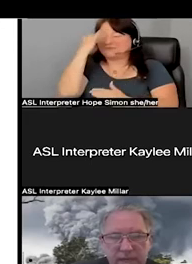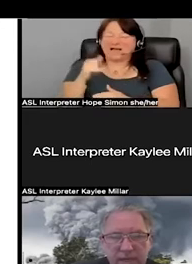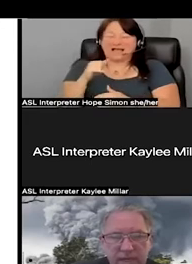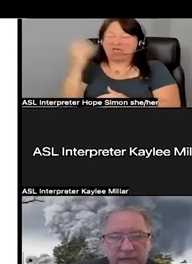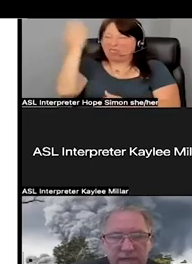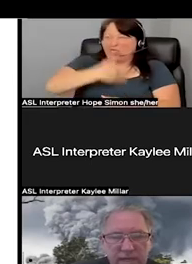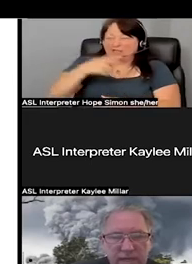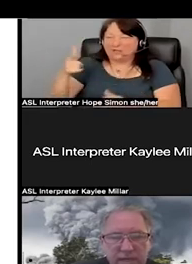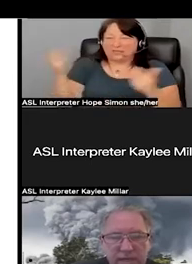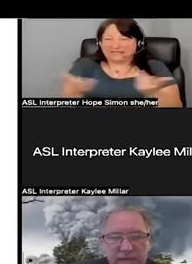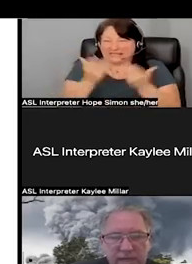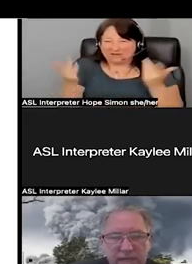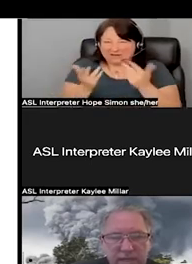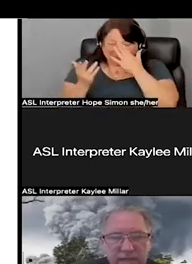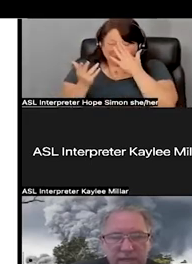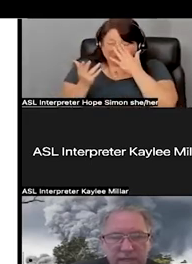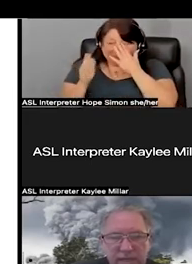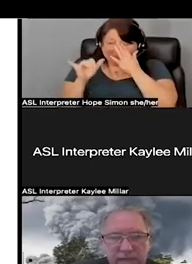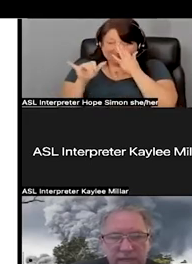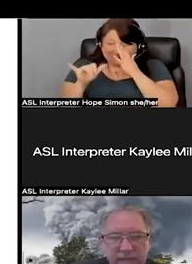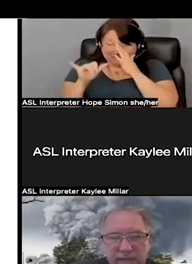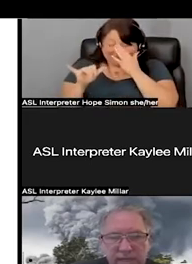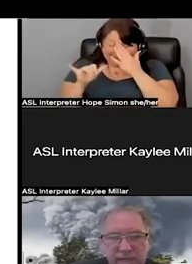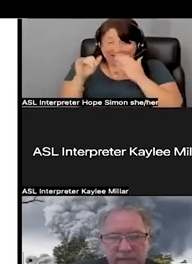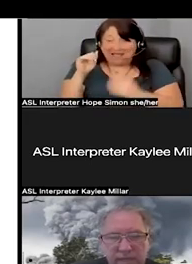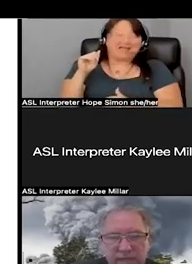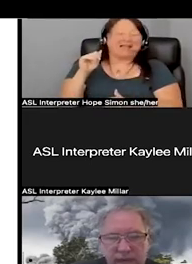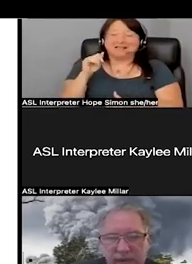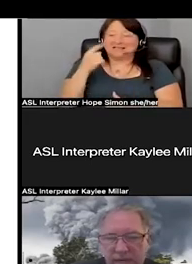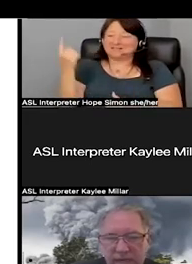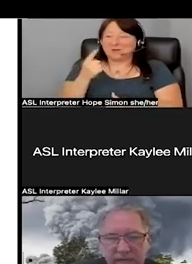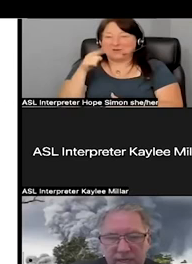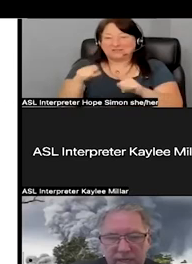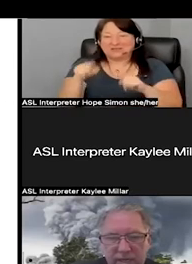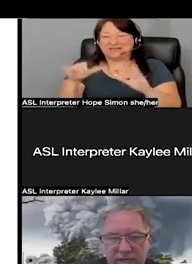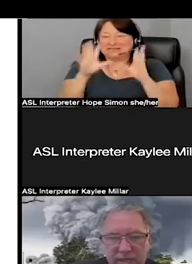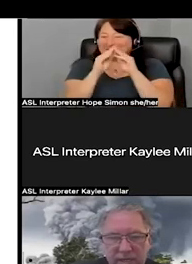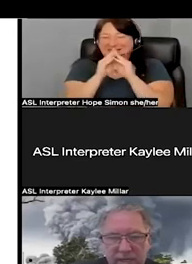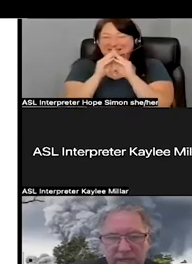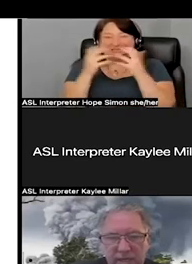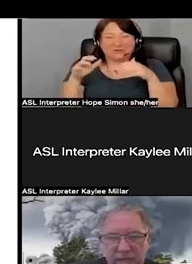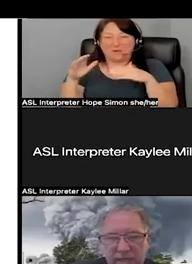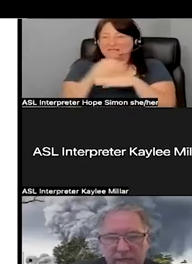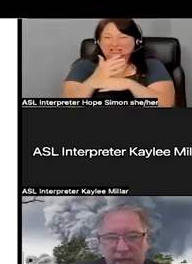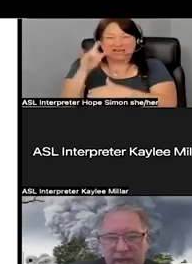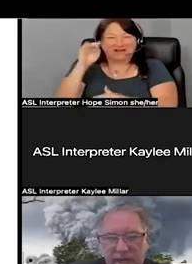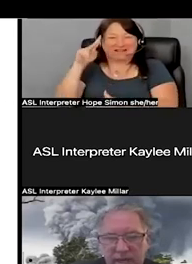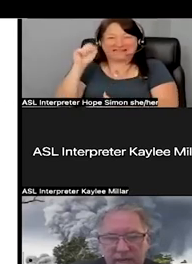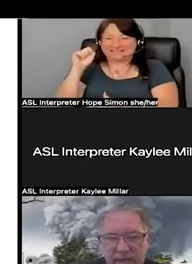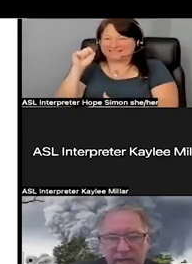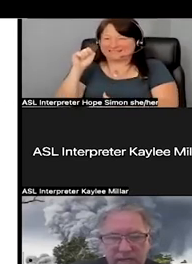here to, all right, that's why. Yeah, Alan, yeah, it's always on these meetings. You don't want to share links. And